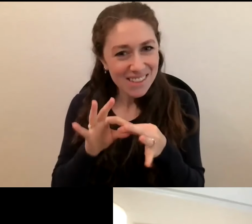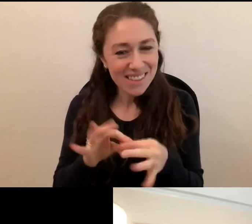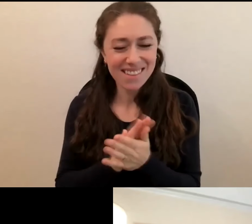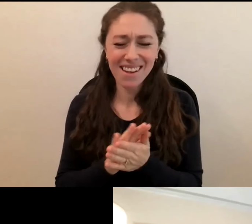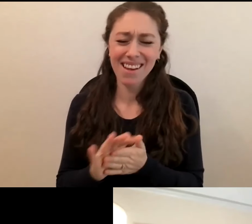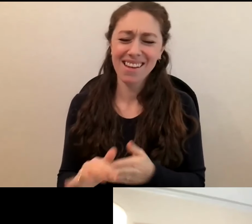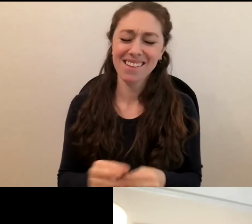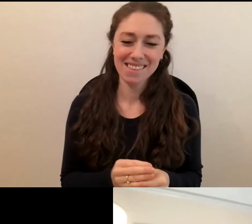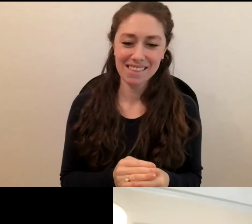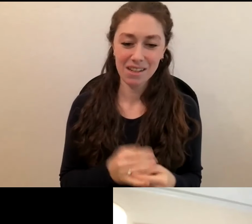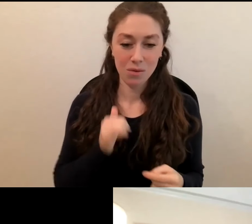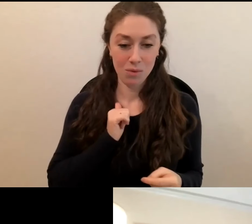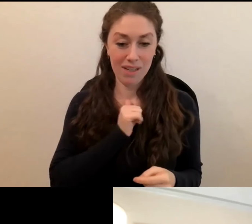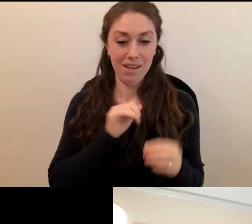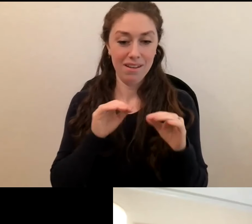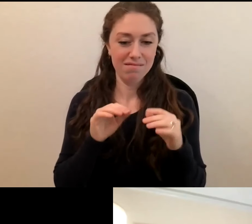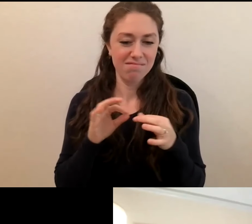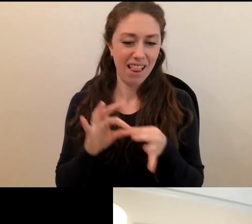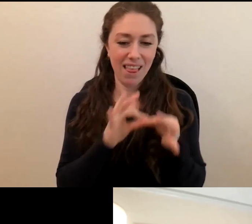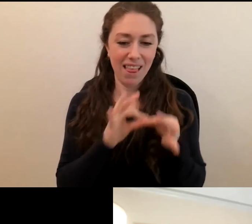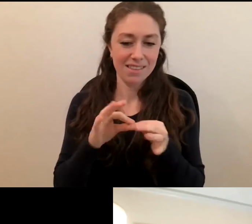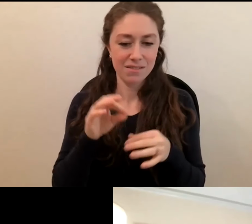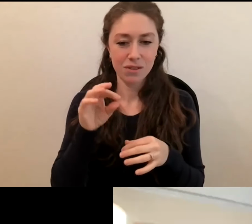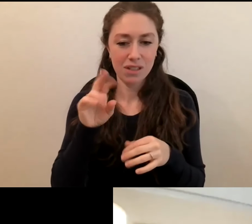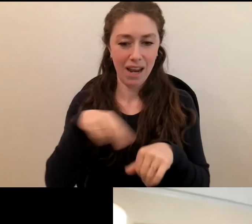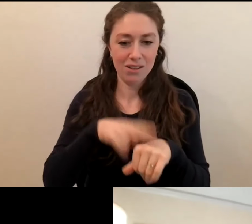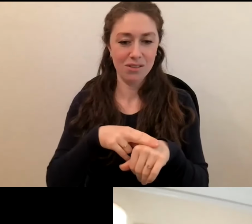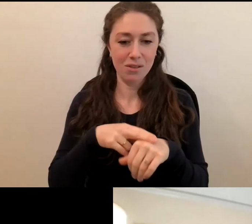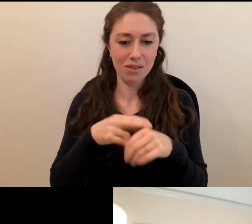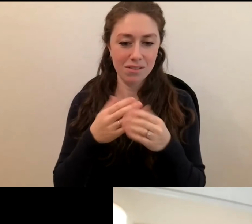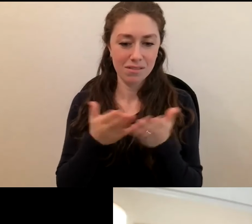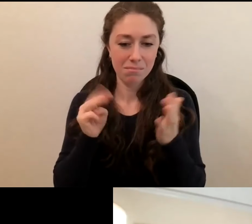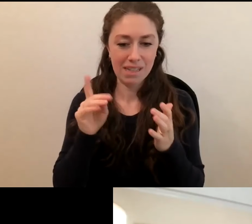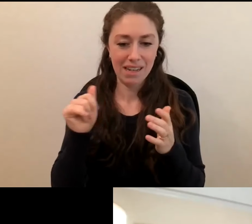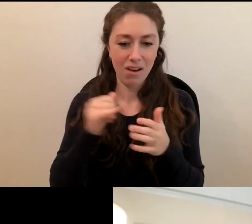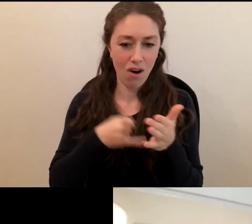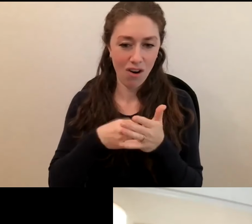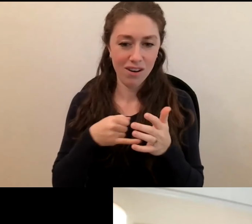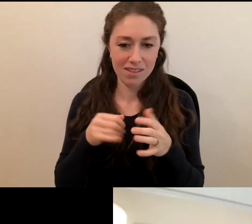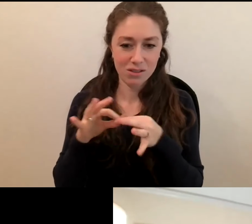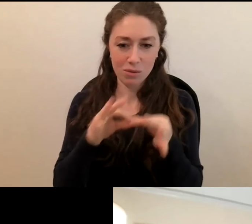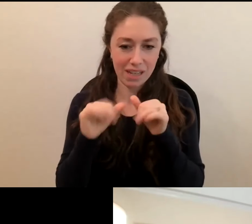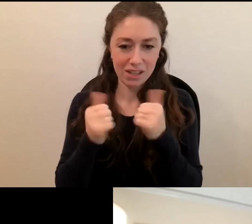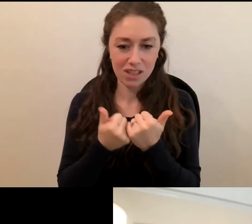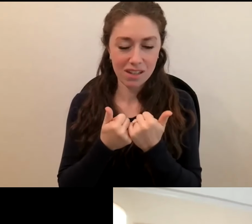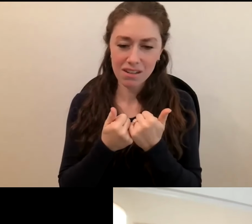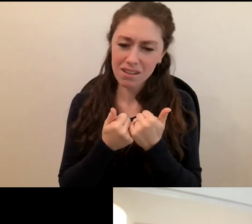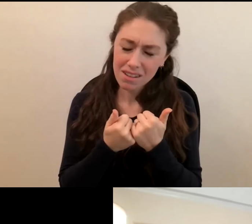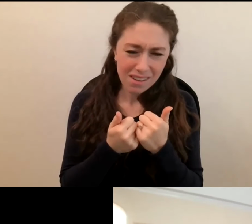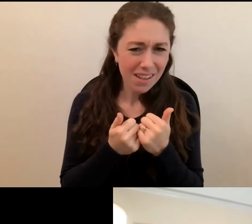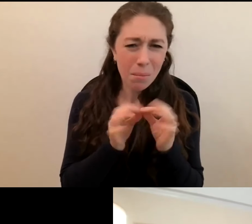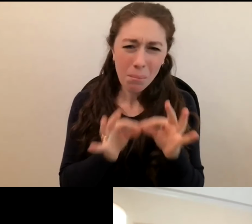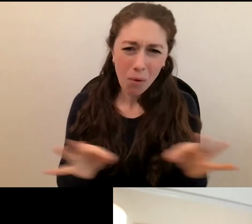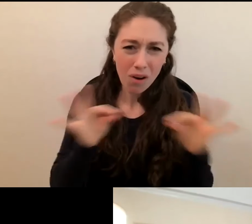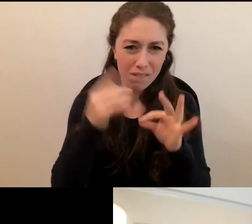as a national media arts service organization, this is so core to what we do. And because we're also involved in